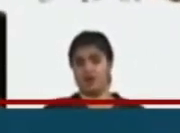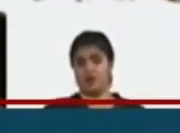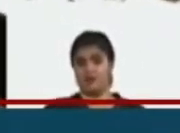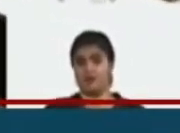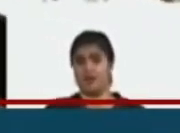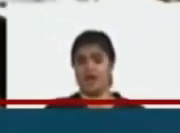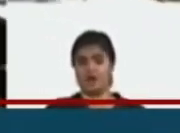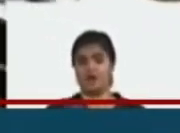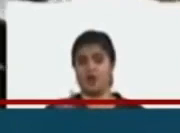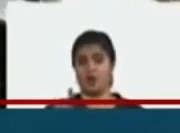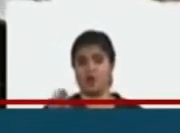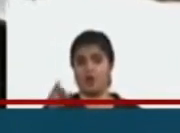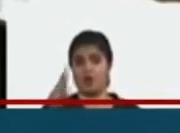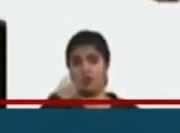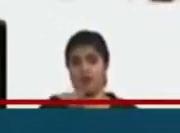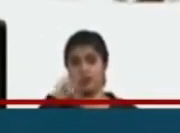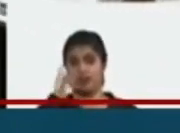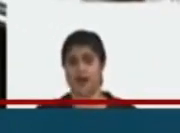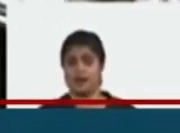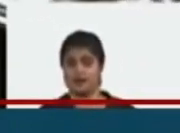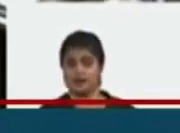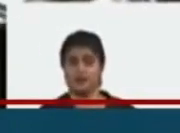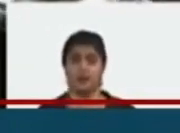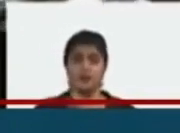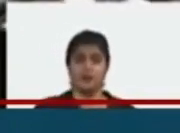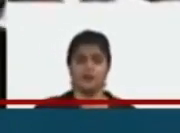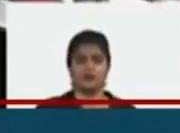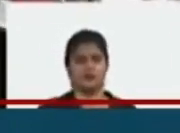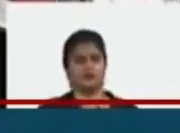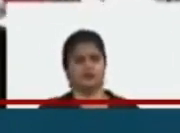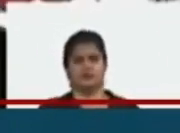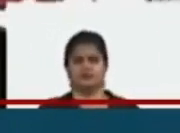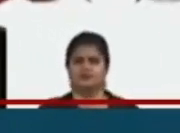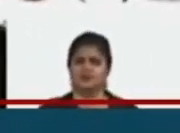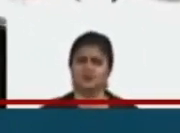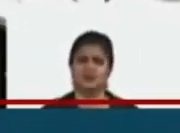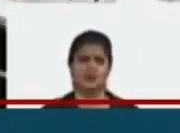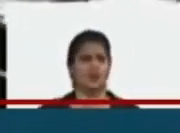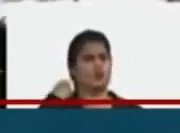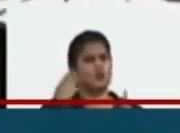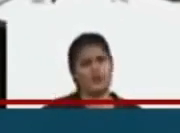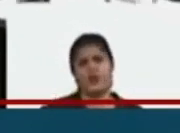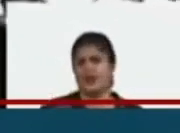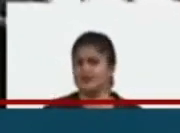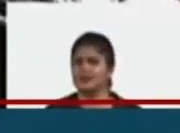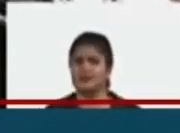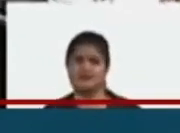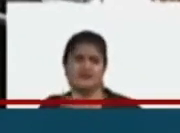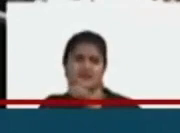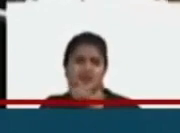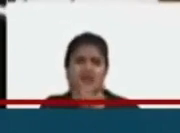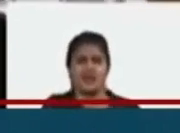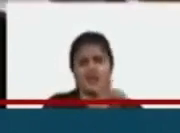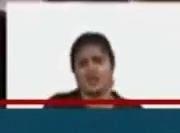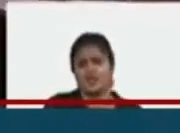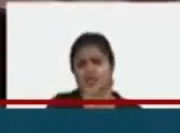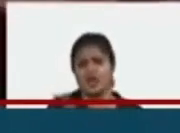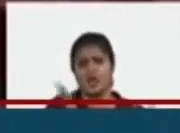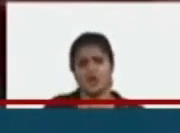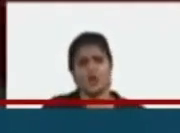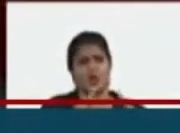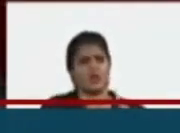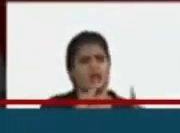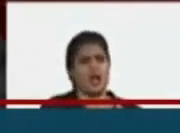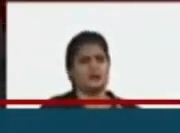but also damaging the global economy to an extent that is now hard to predict. They are making Europe a prominent destination for